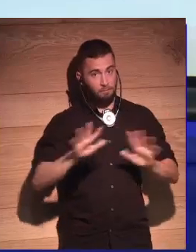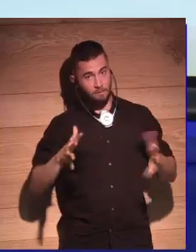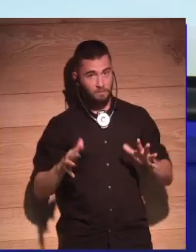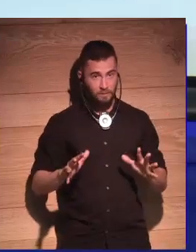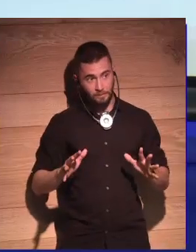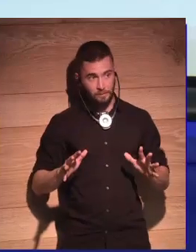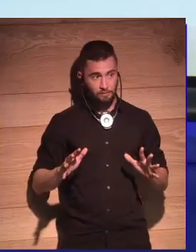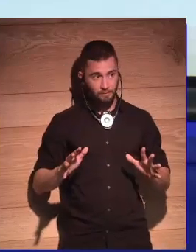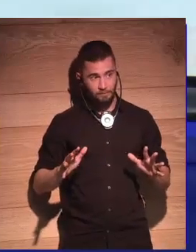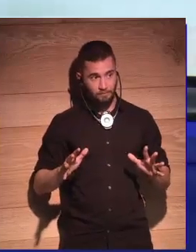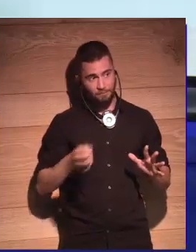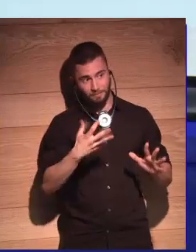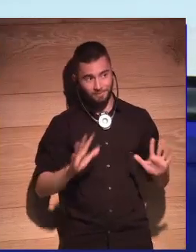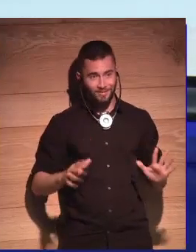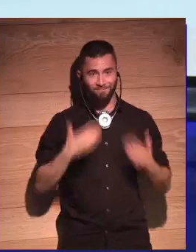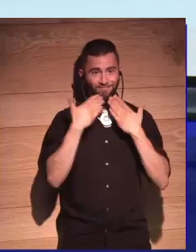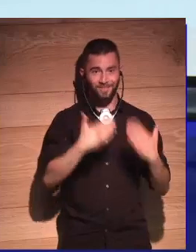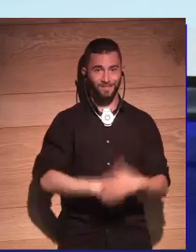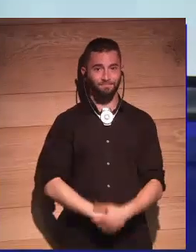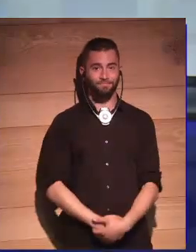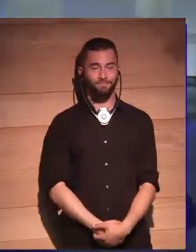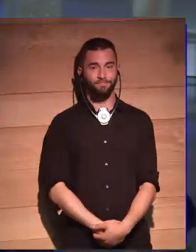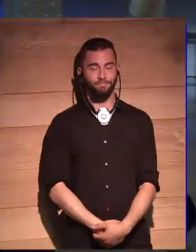Somewhat. Okay.